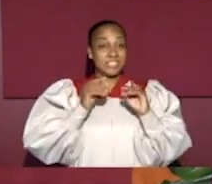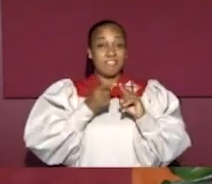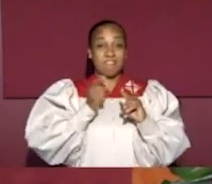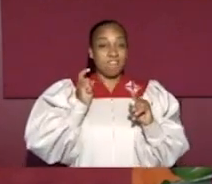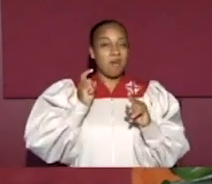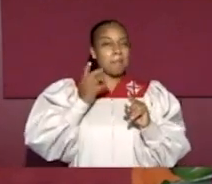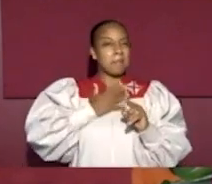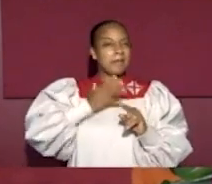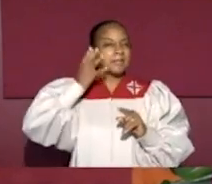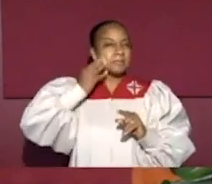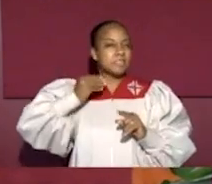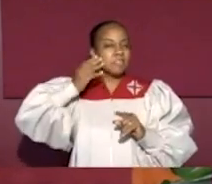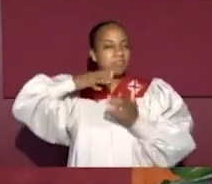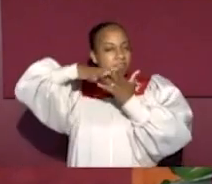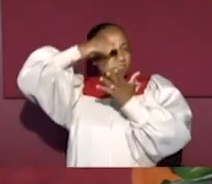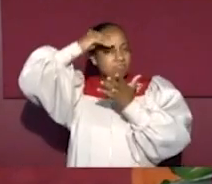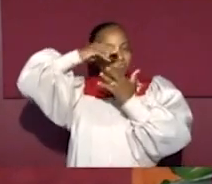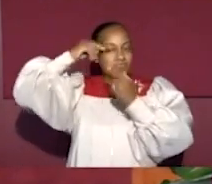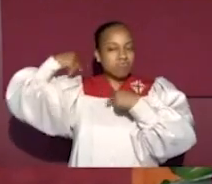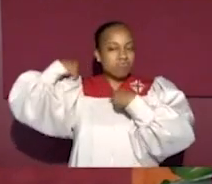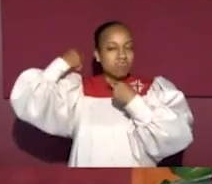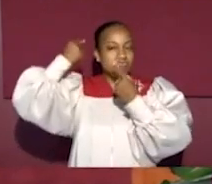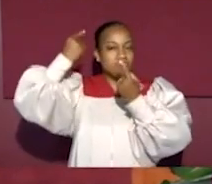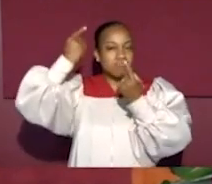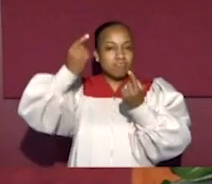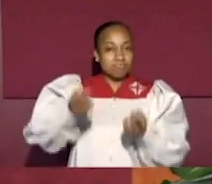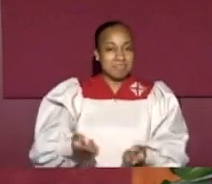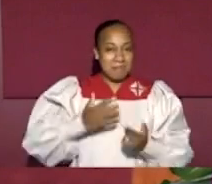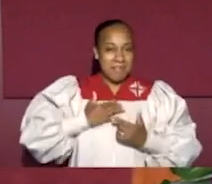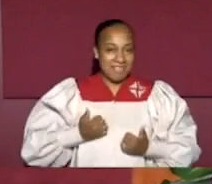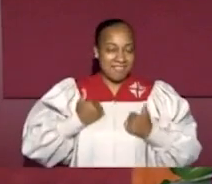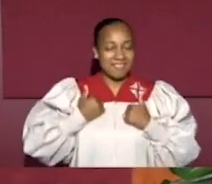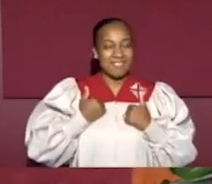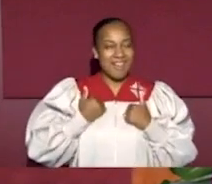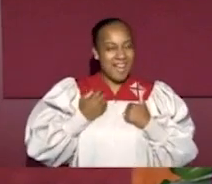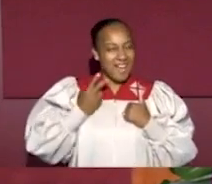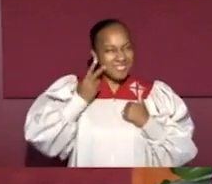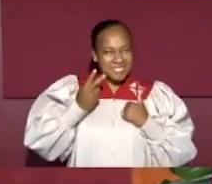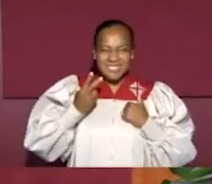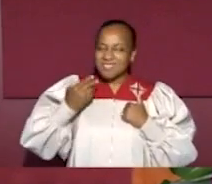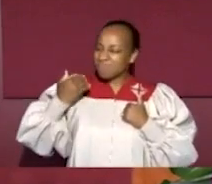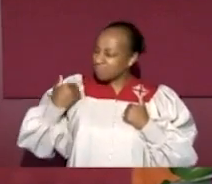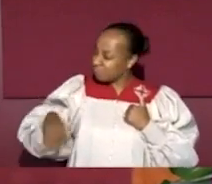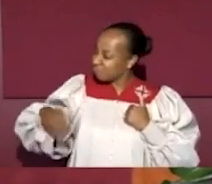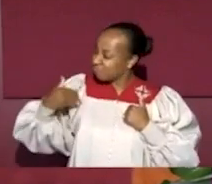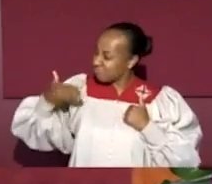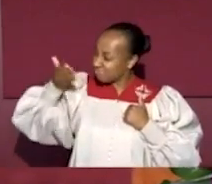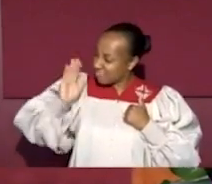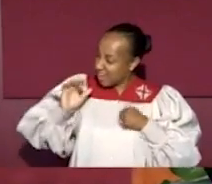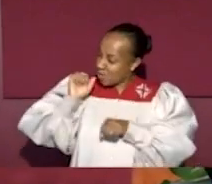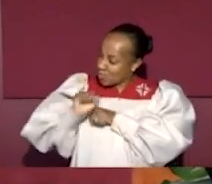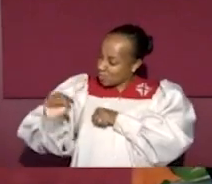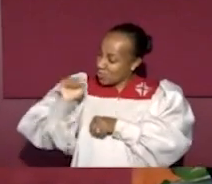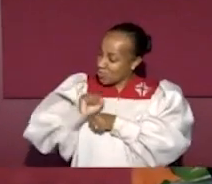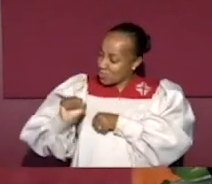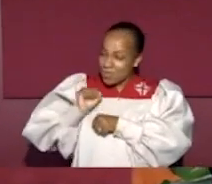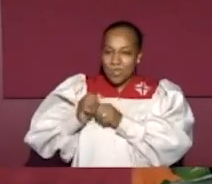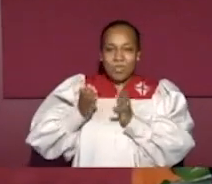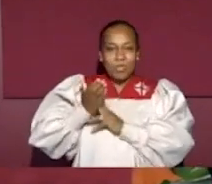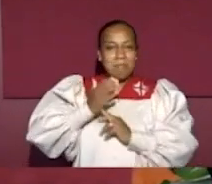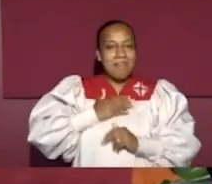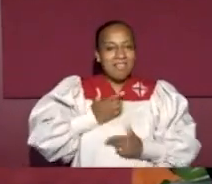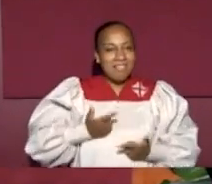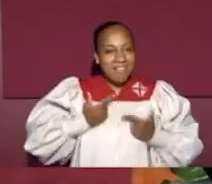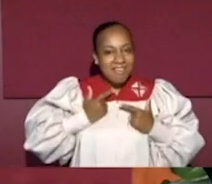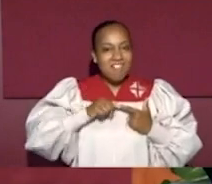have learned and experienced over my life. And I have seen how God has worked through my life and the lives of